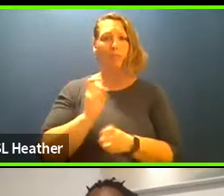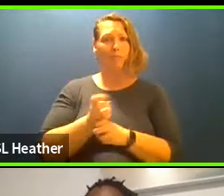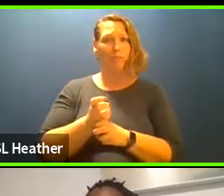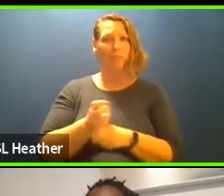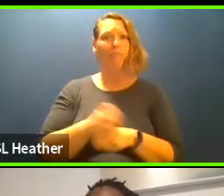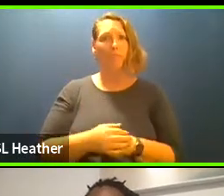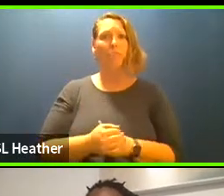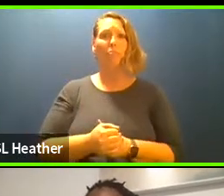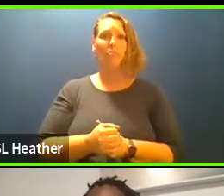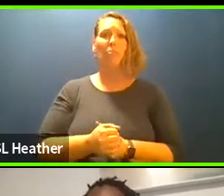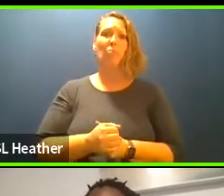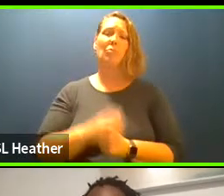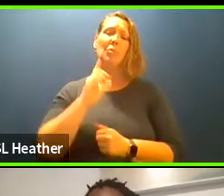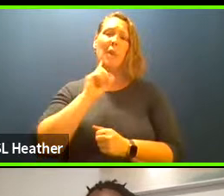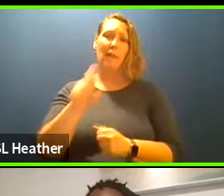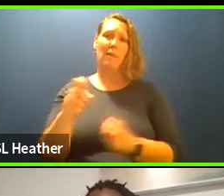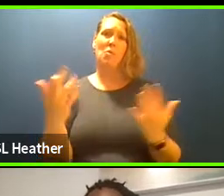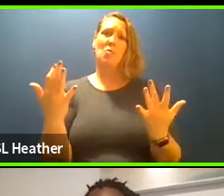Okay. We're going to have to wait to.